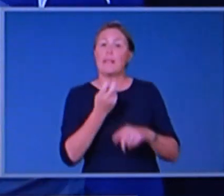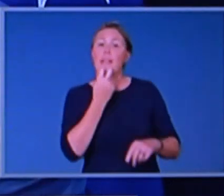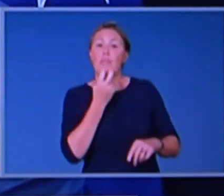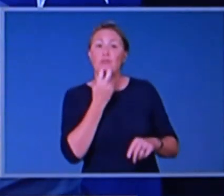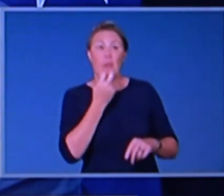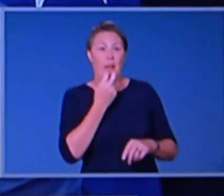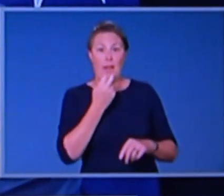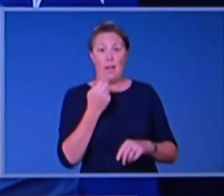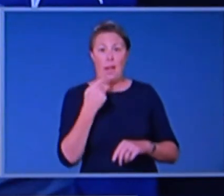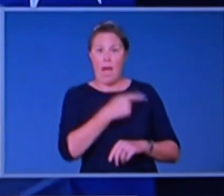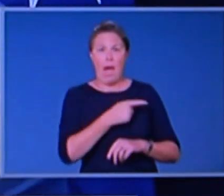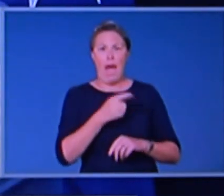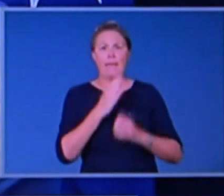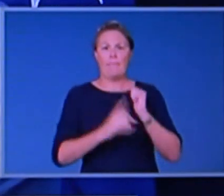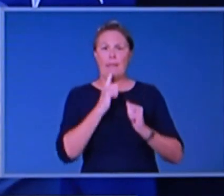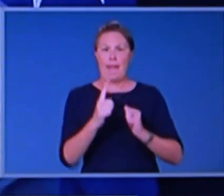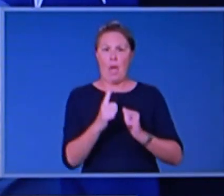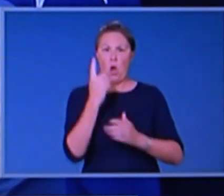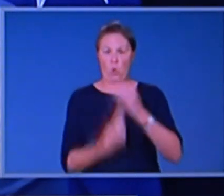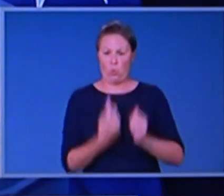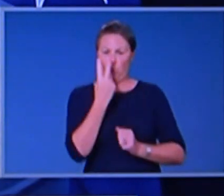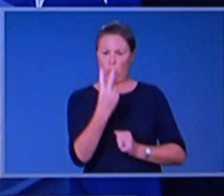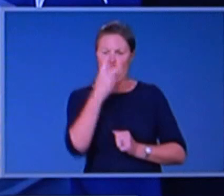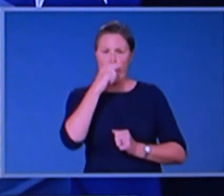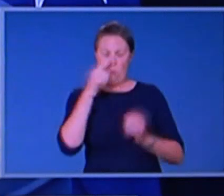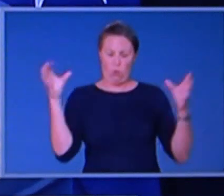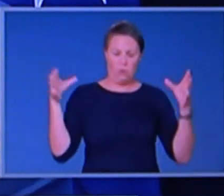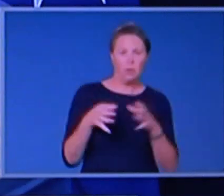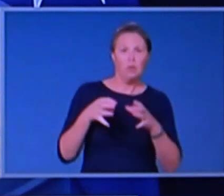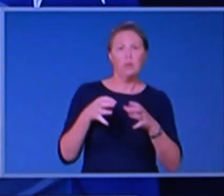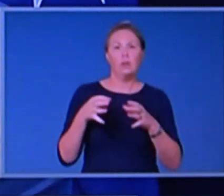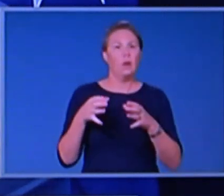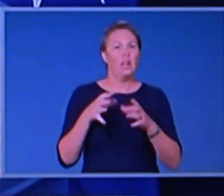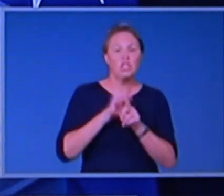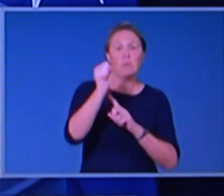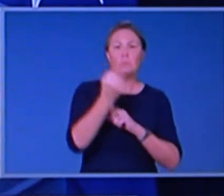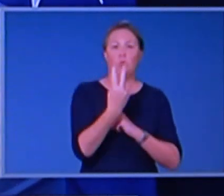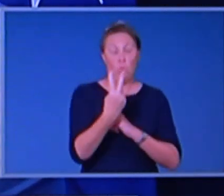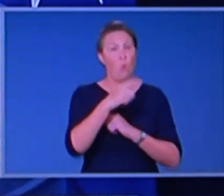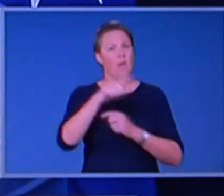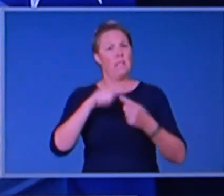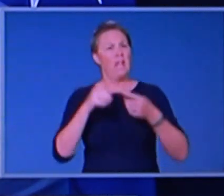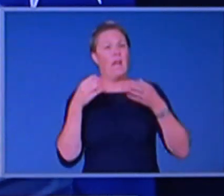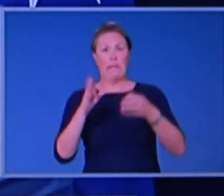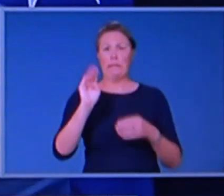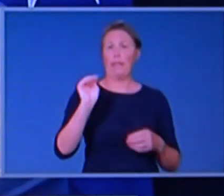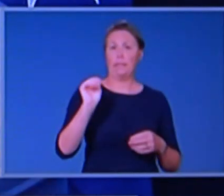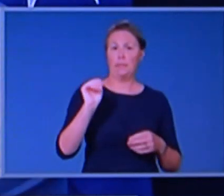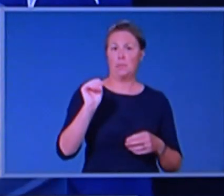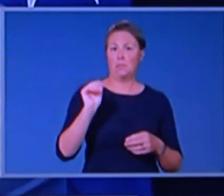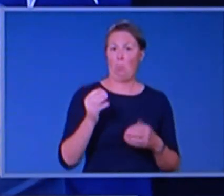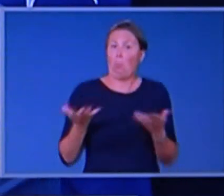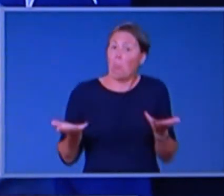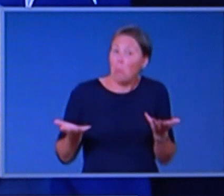never regulated down to 2. They've always kept it at 10, and that regulation at 2 is beyond the baselines,